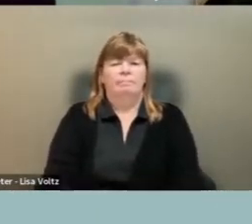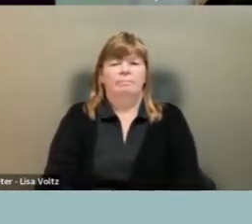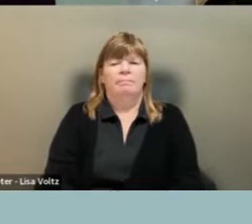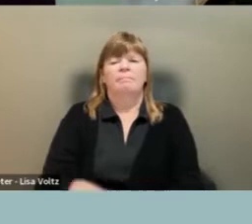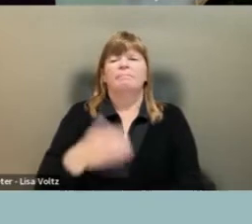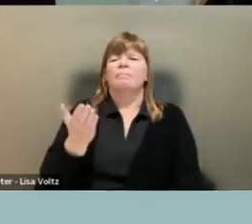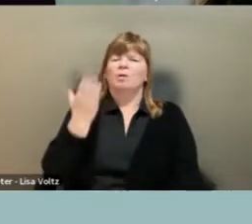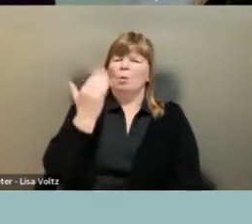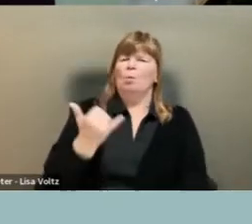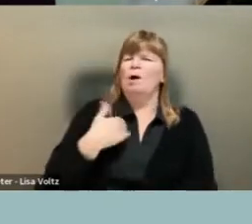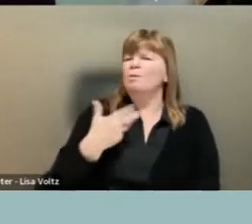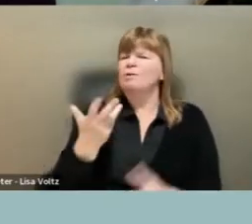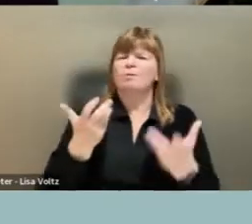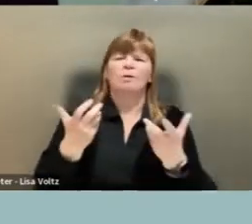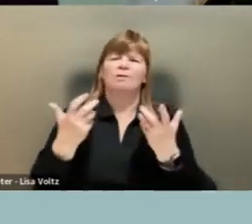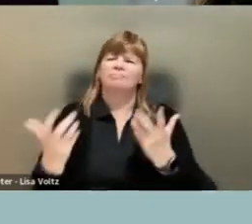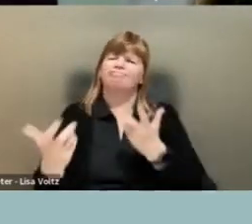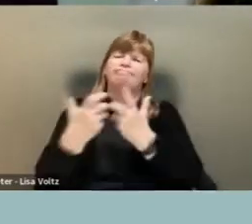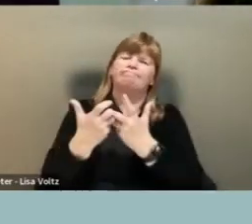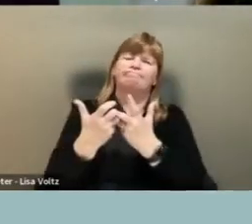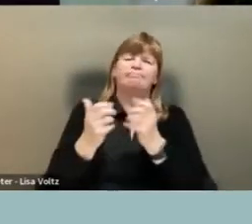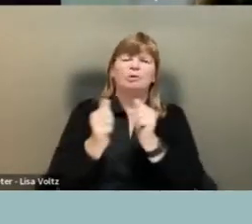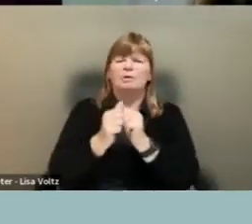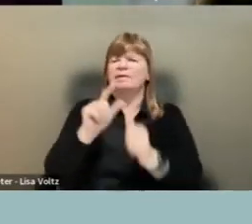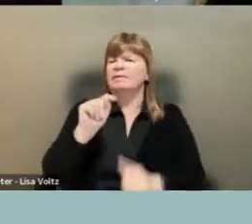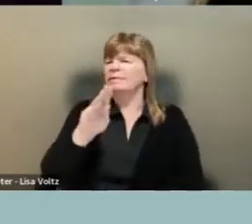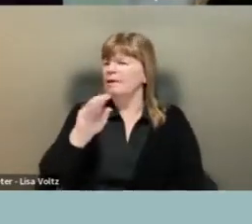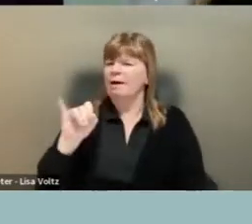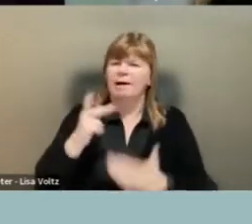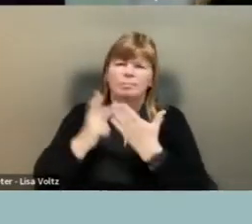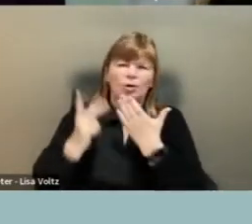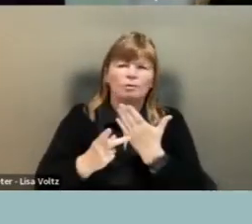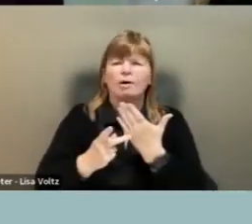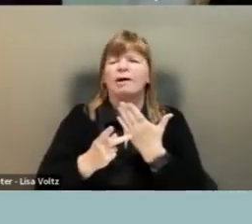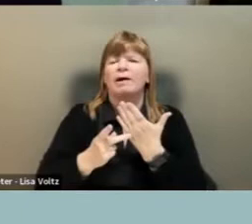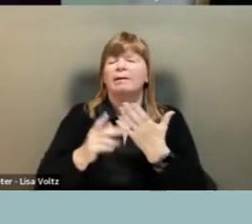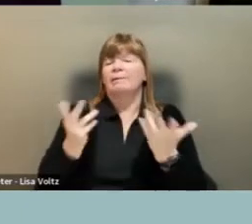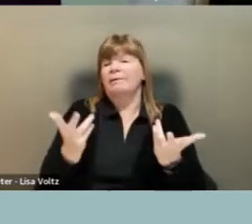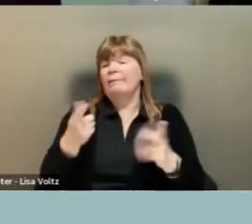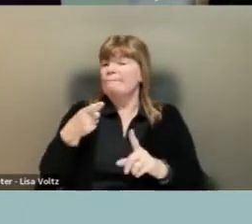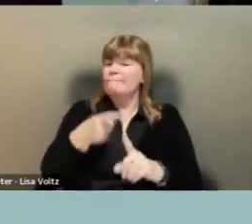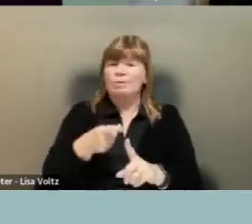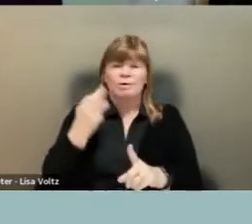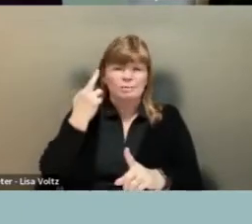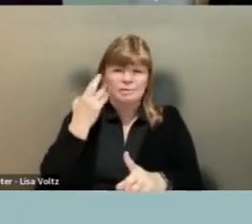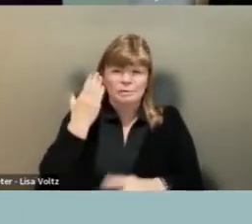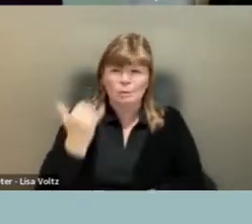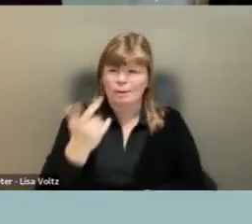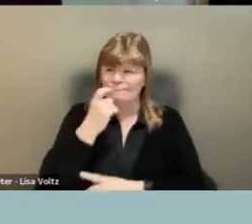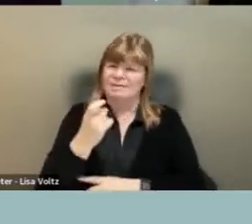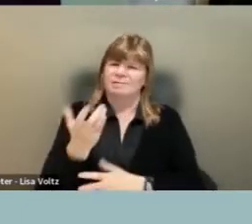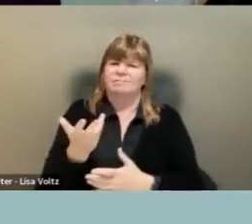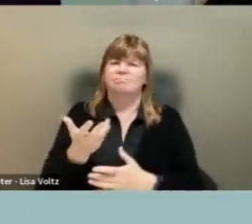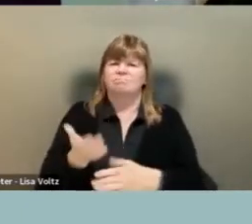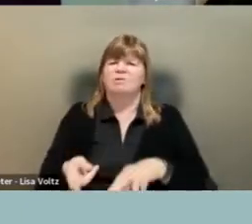So why would we want to partner with the TBI program? At the end of the day, it really is about increasing